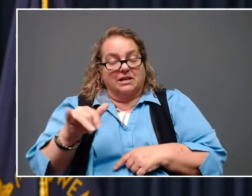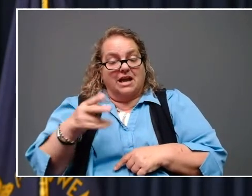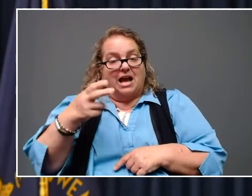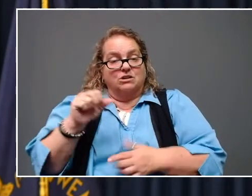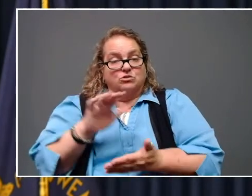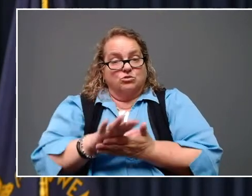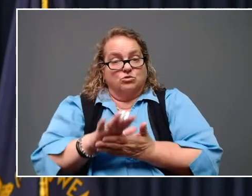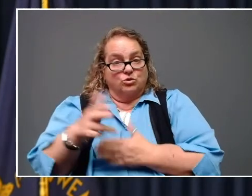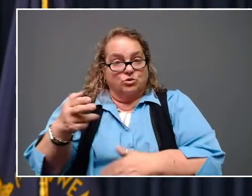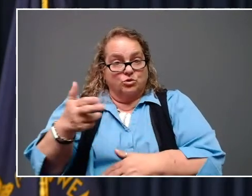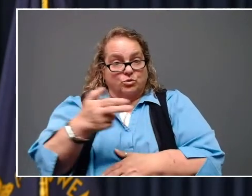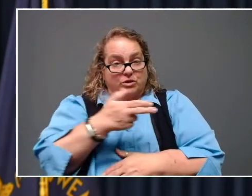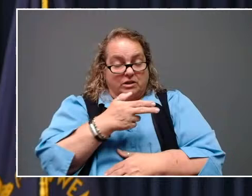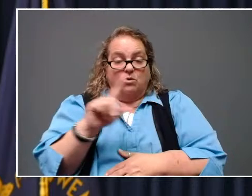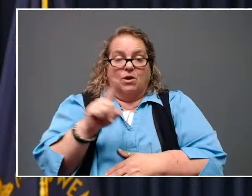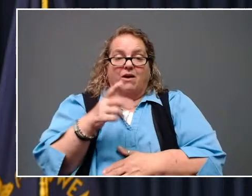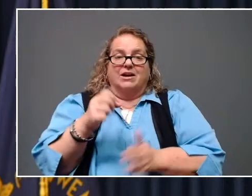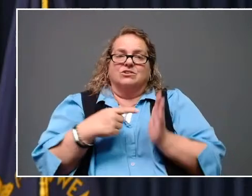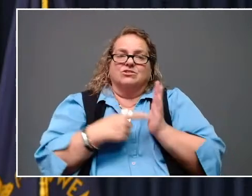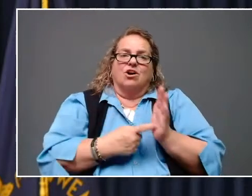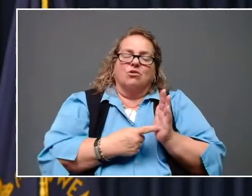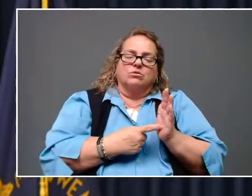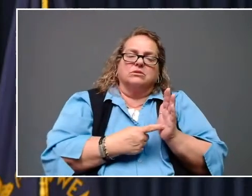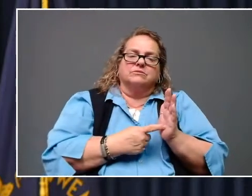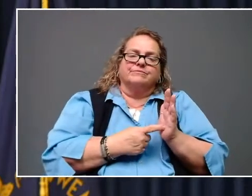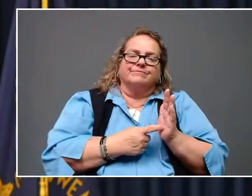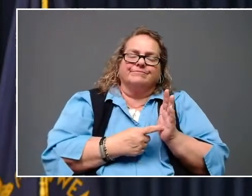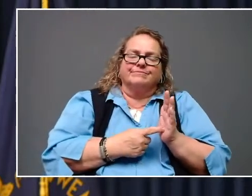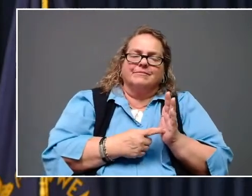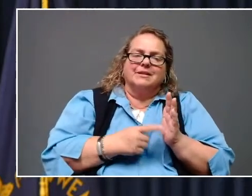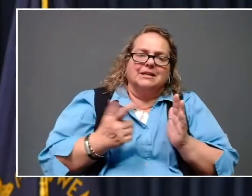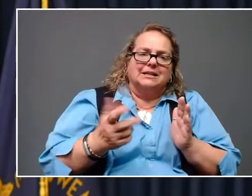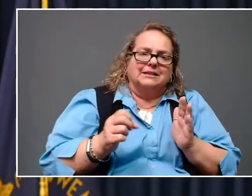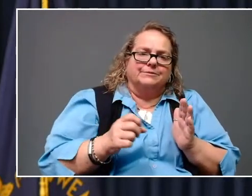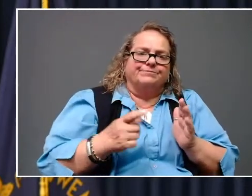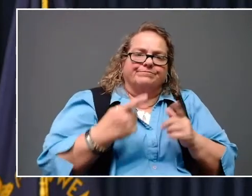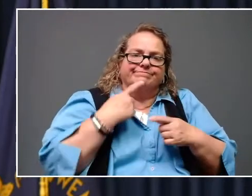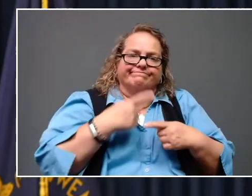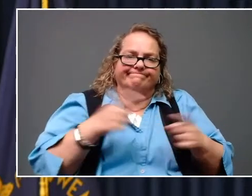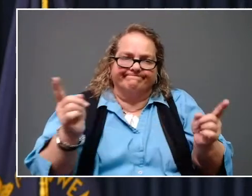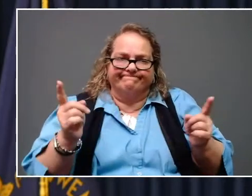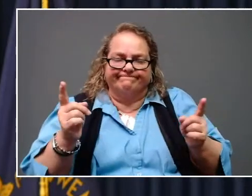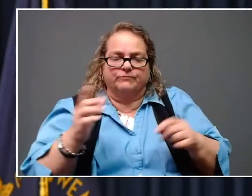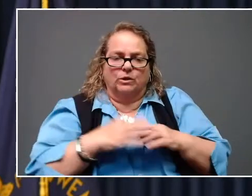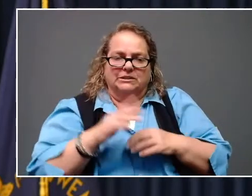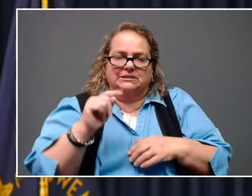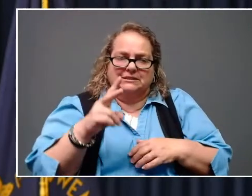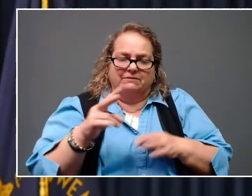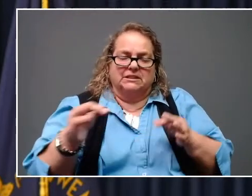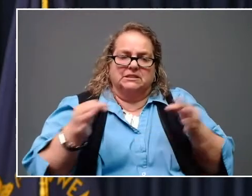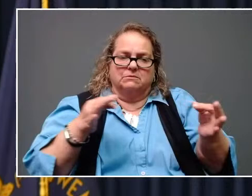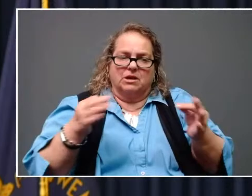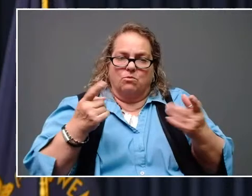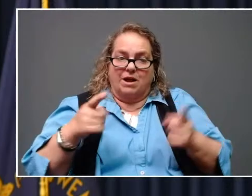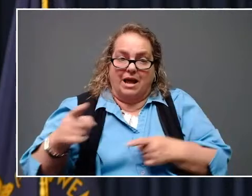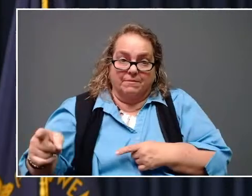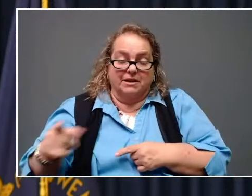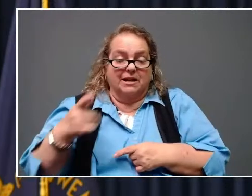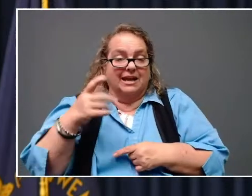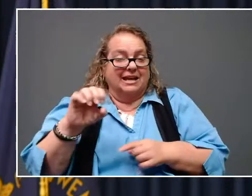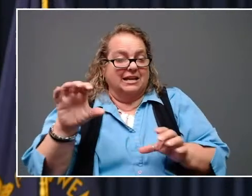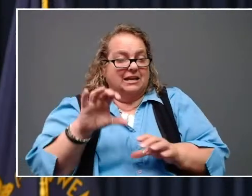the agency during the tragedy. He performed that difficult task with dignity, respect,